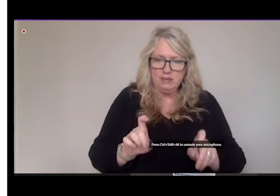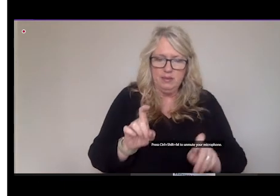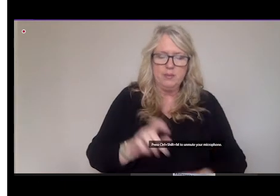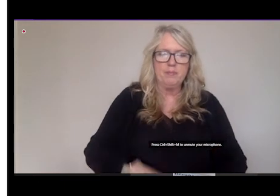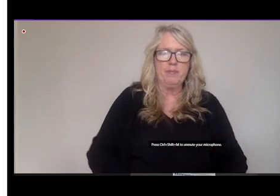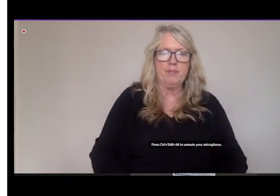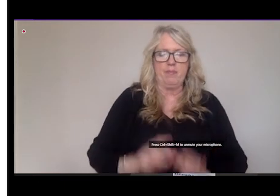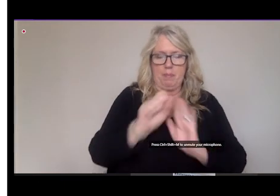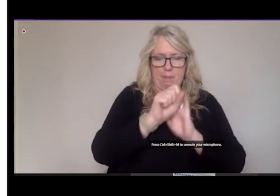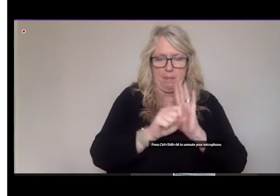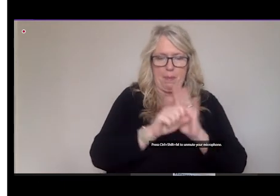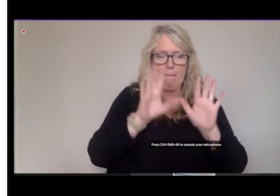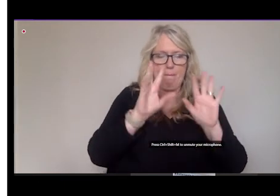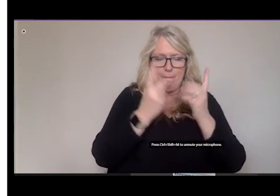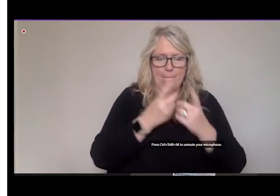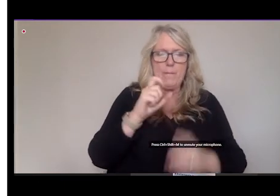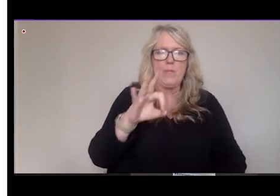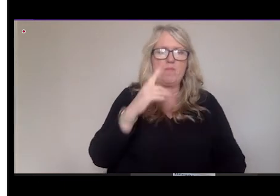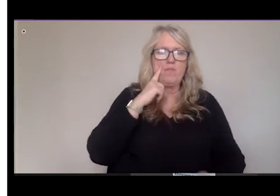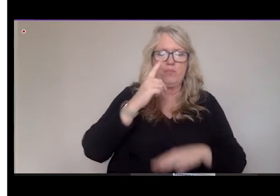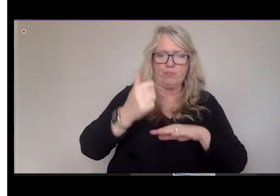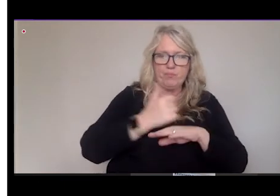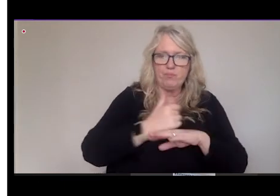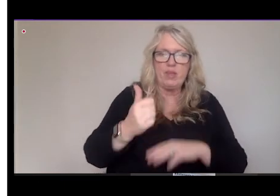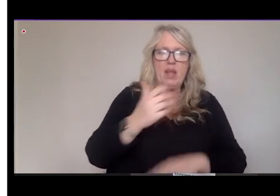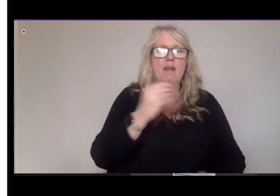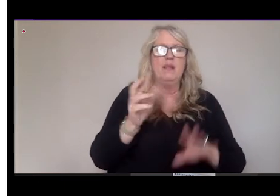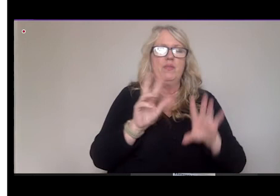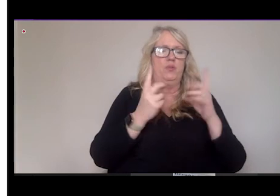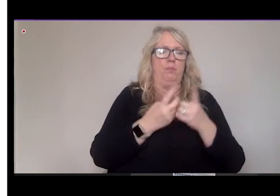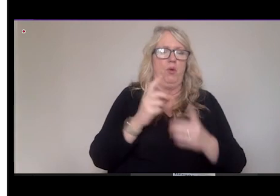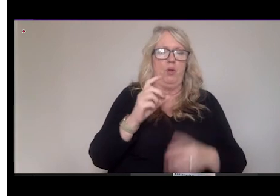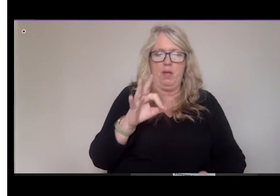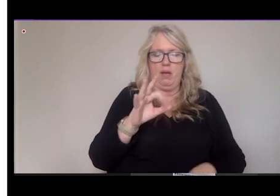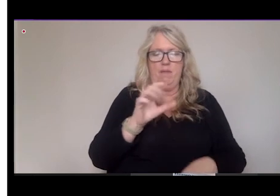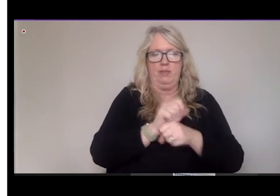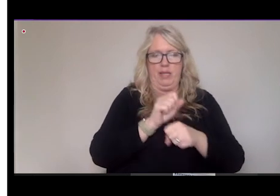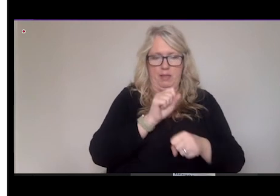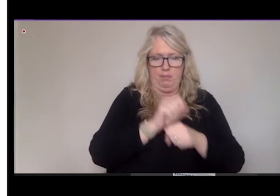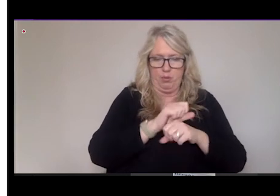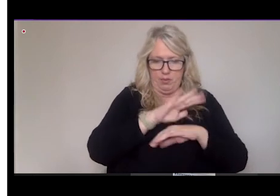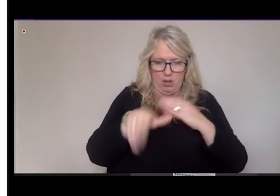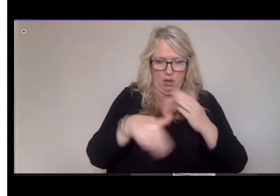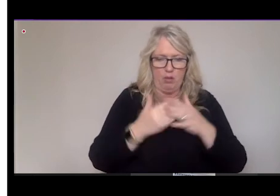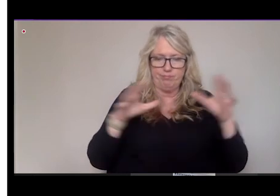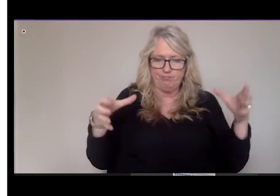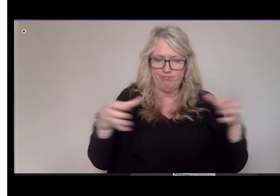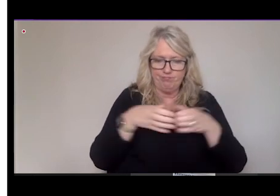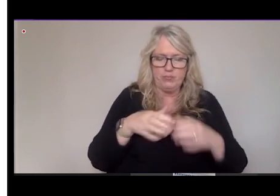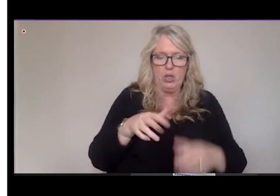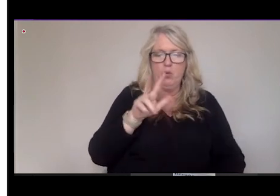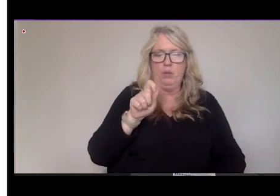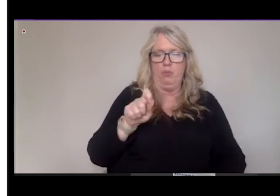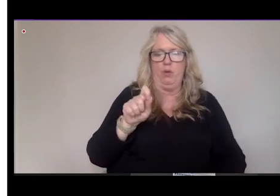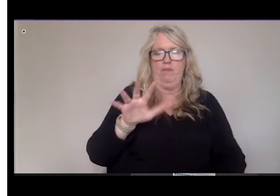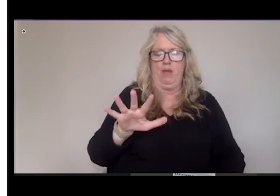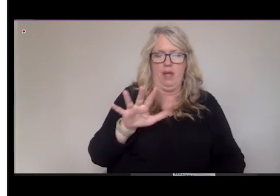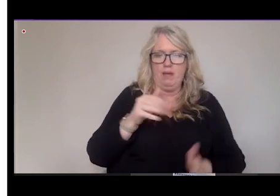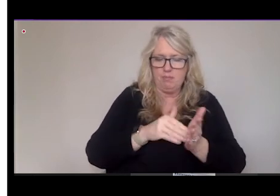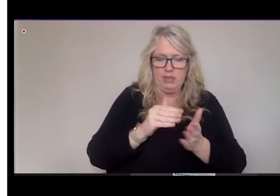being tested. The state's Department of Transportation and the Department of Labor got together and they